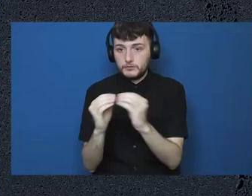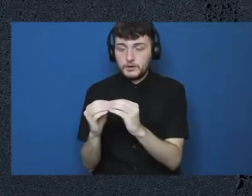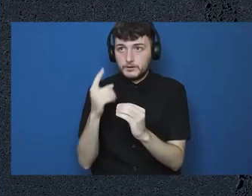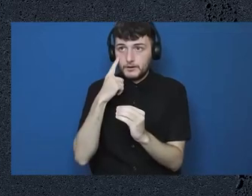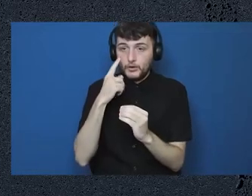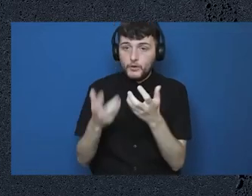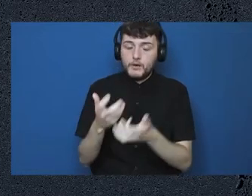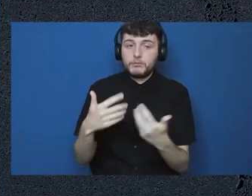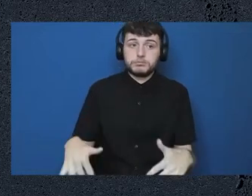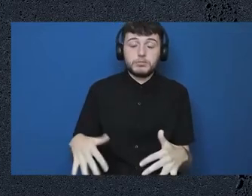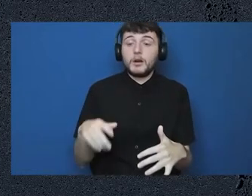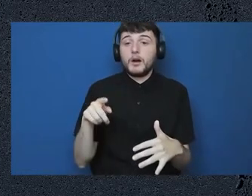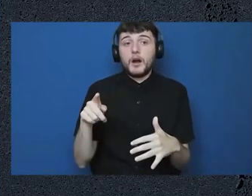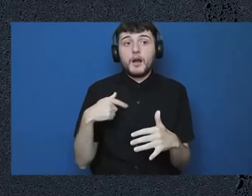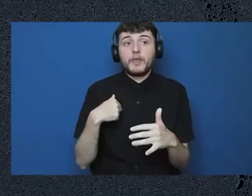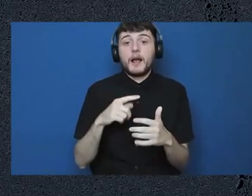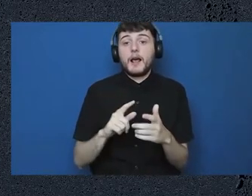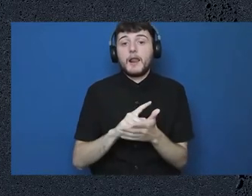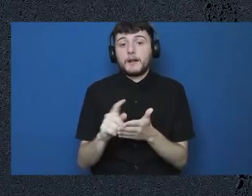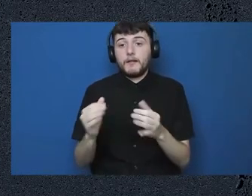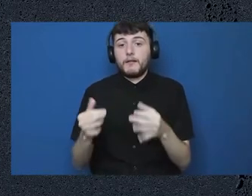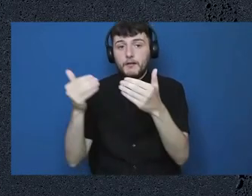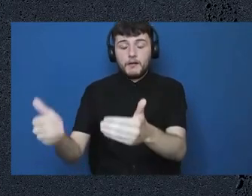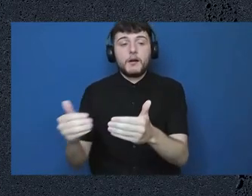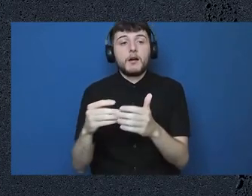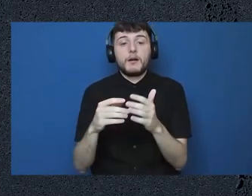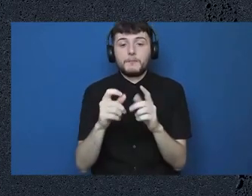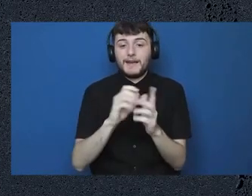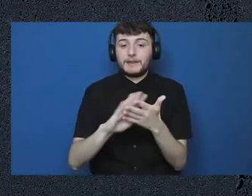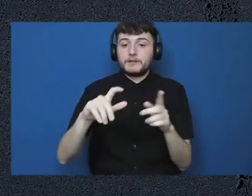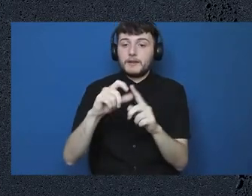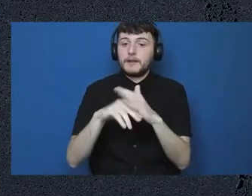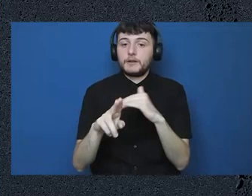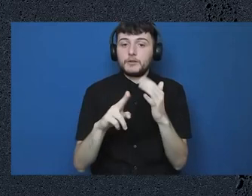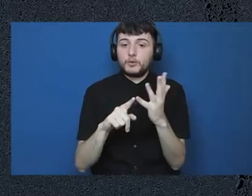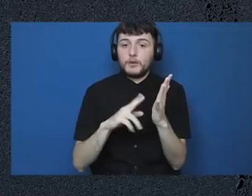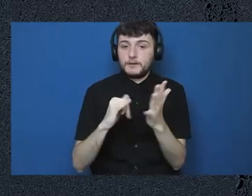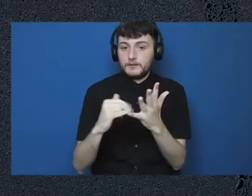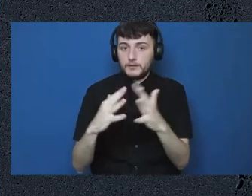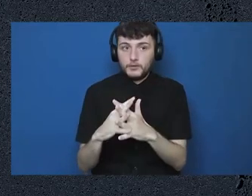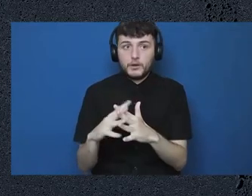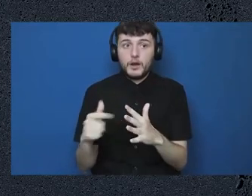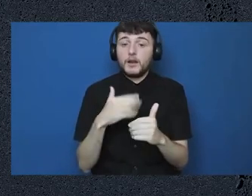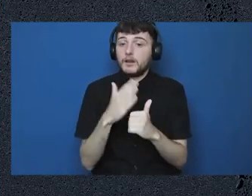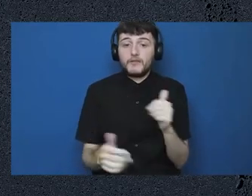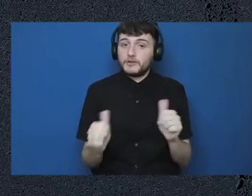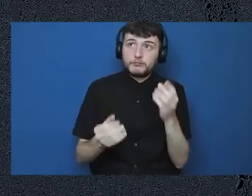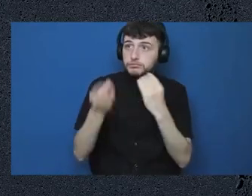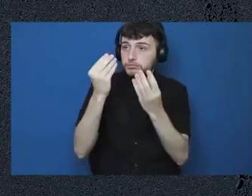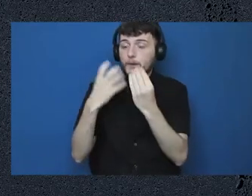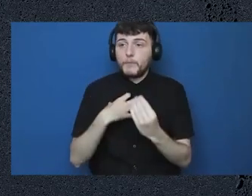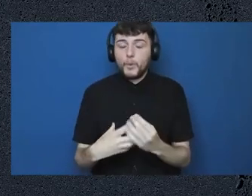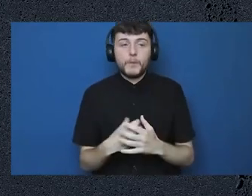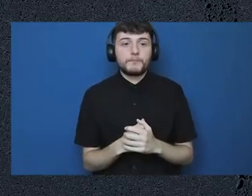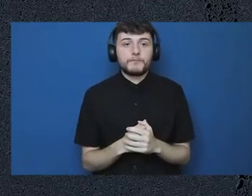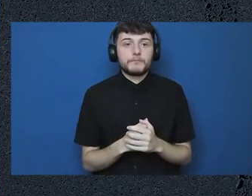PhD at the University of New South Wales and just never stopped. I just kept learning. It was just that constant learning. Did you feel that you could fully